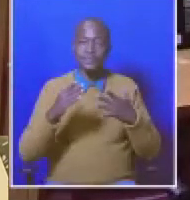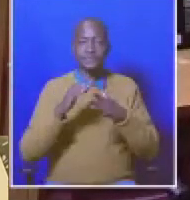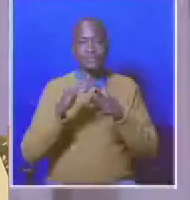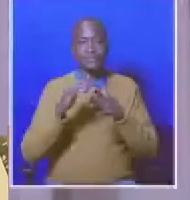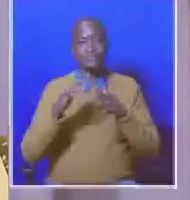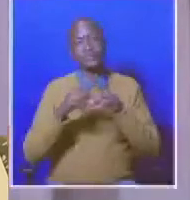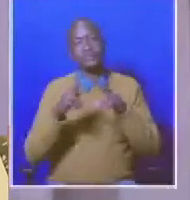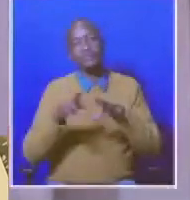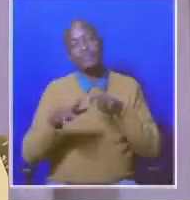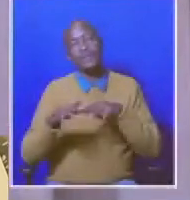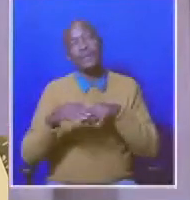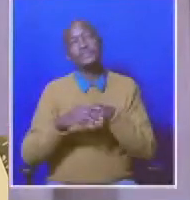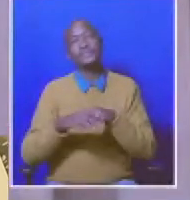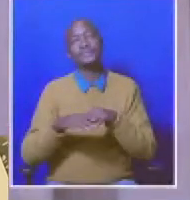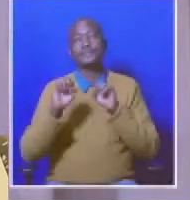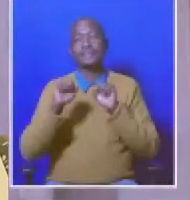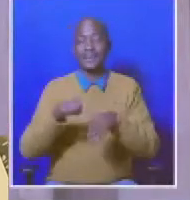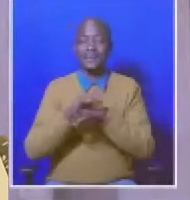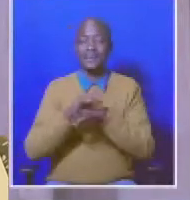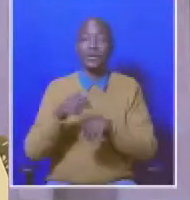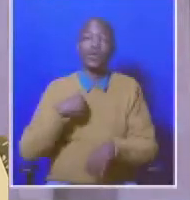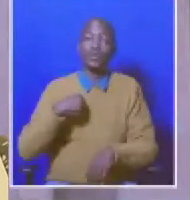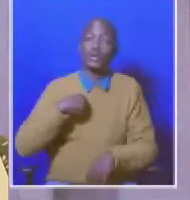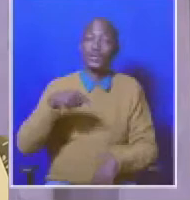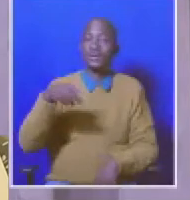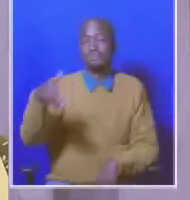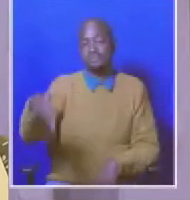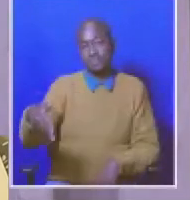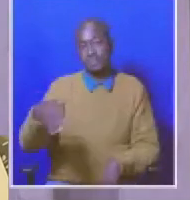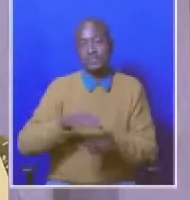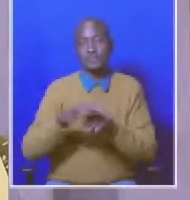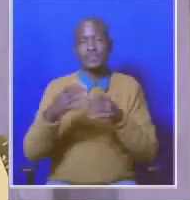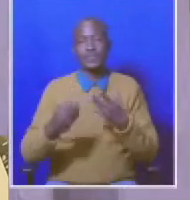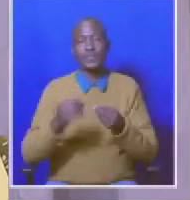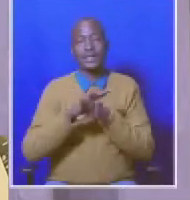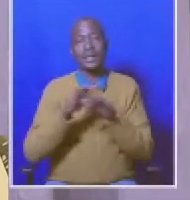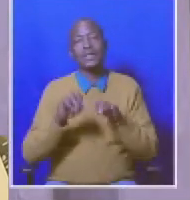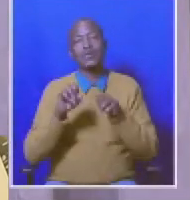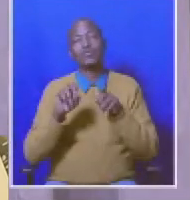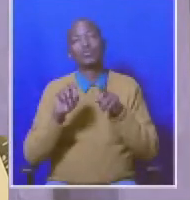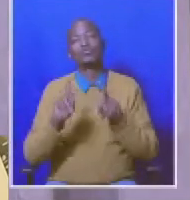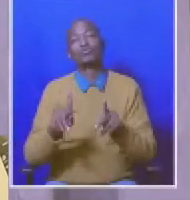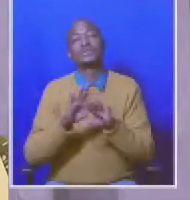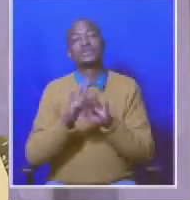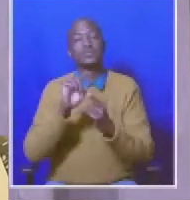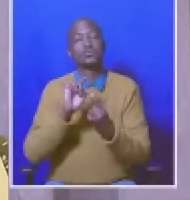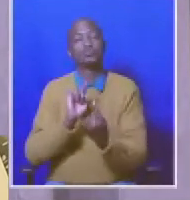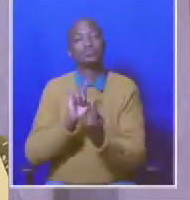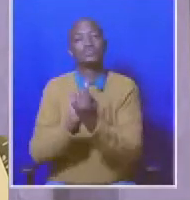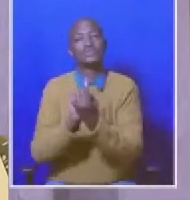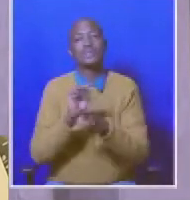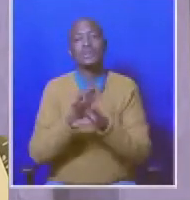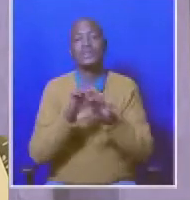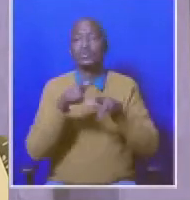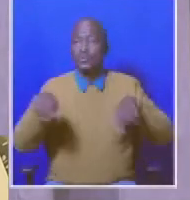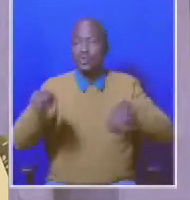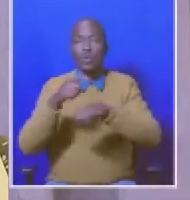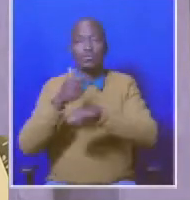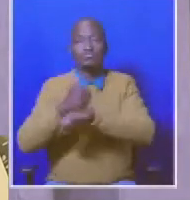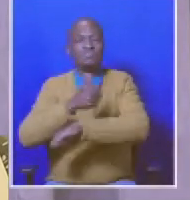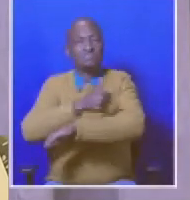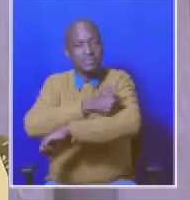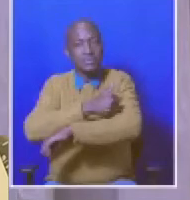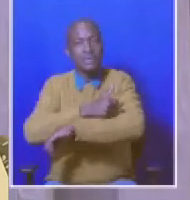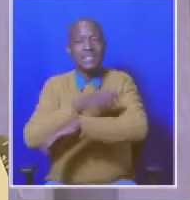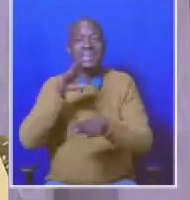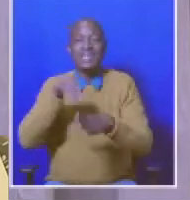Member. Indeed, when we were there, we had an opportunity to meet with all stakeholders, including business.